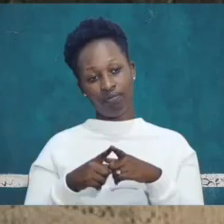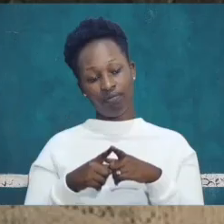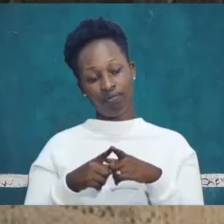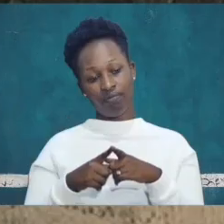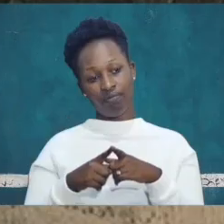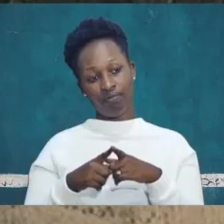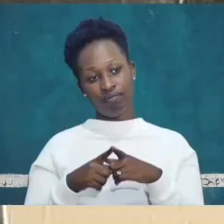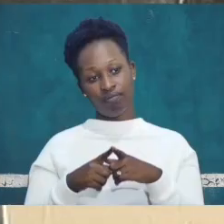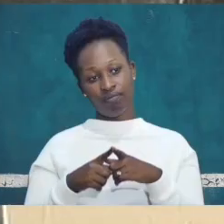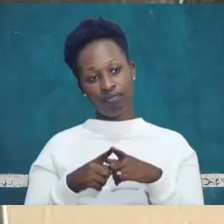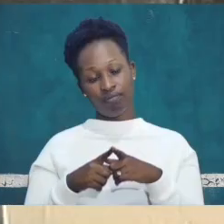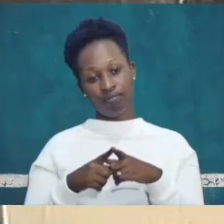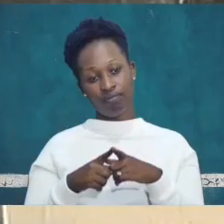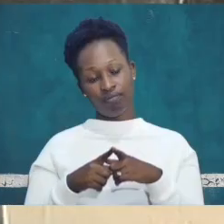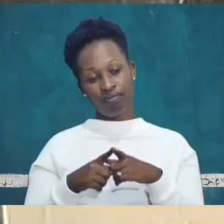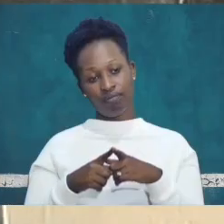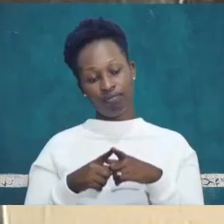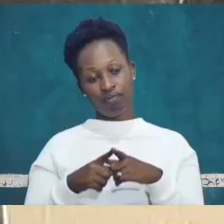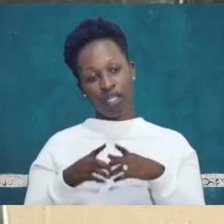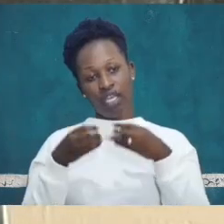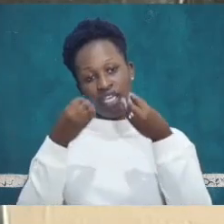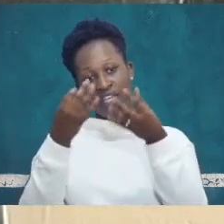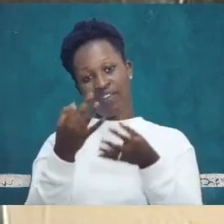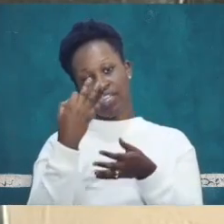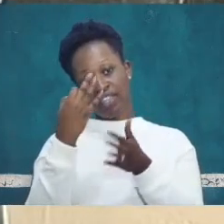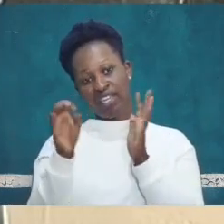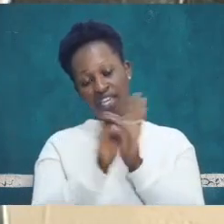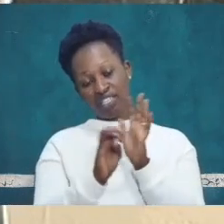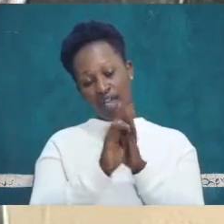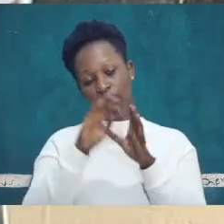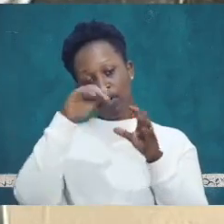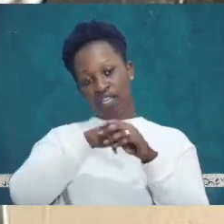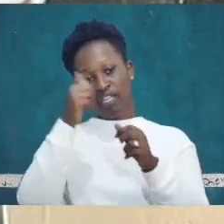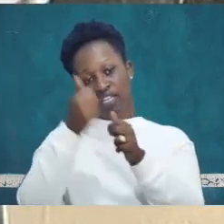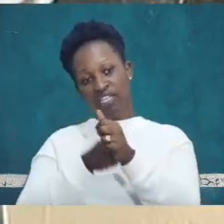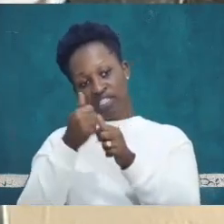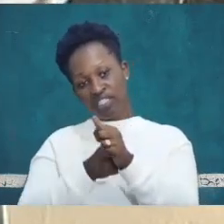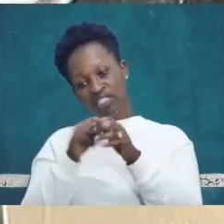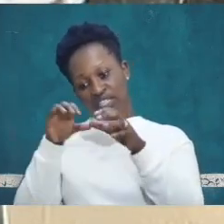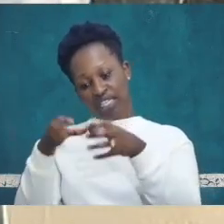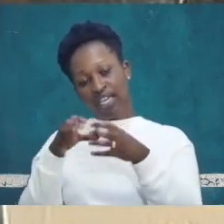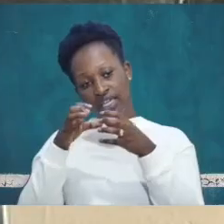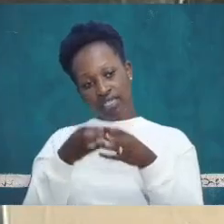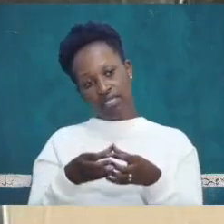giving 3 examples in each case. Explain the difference between